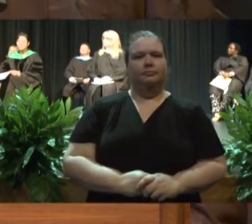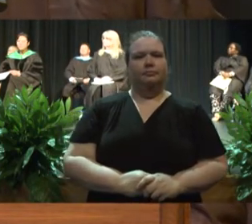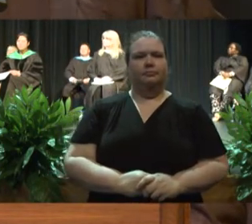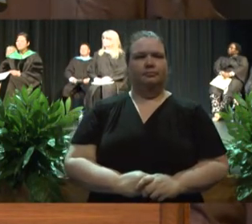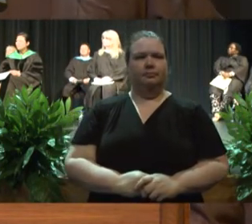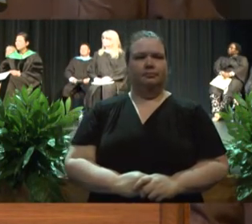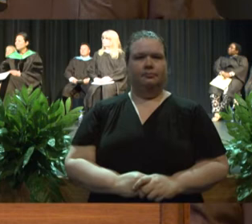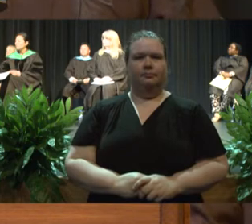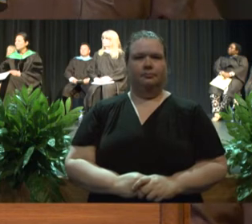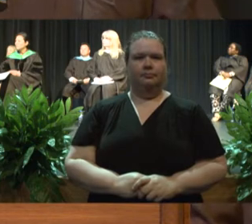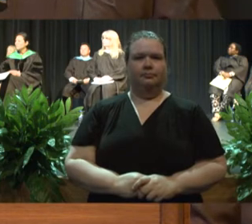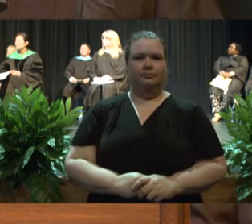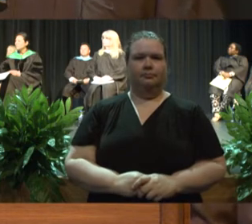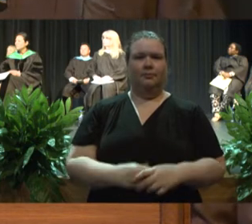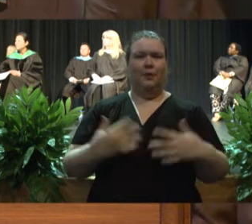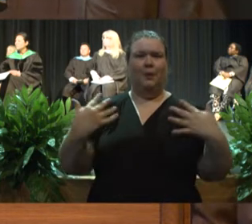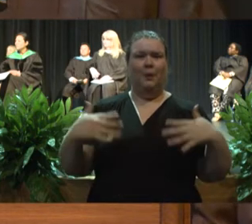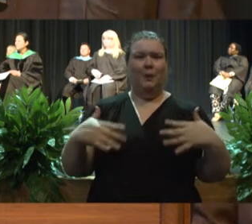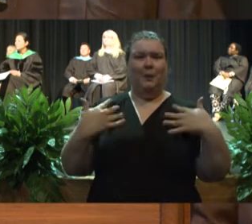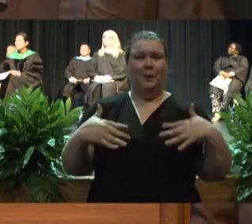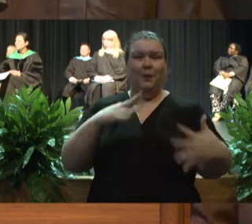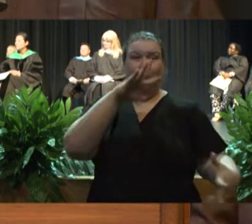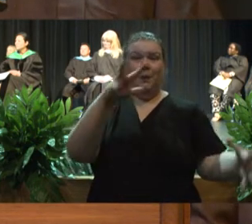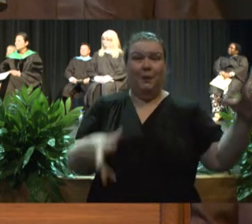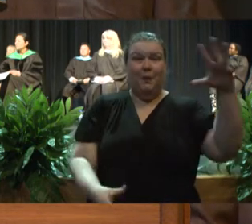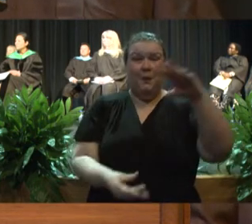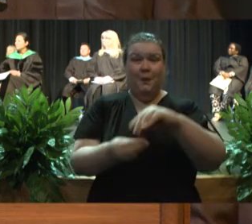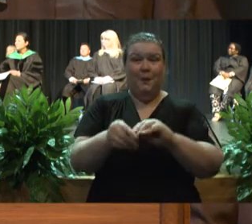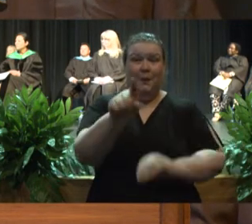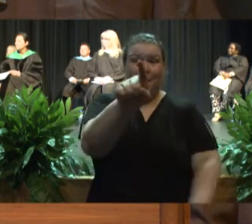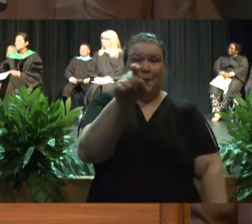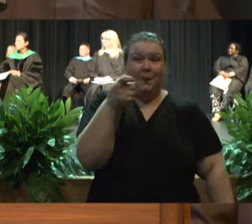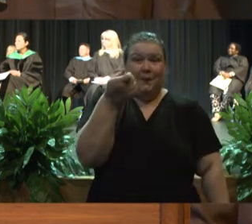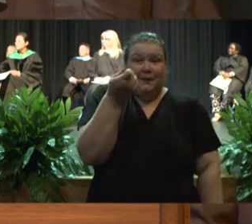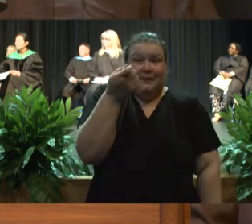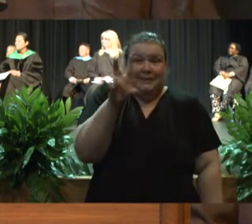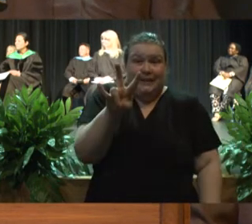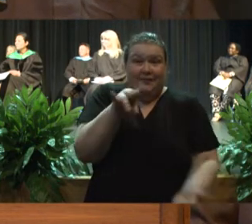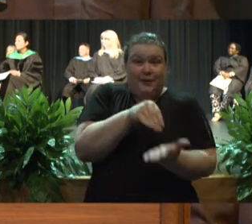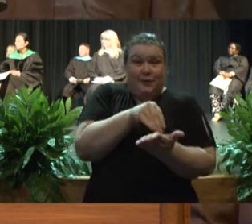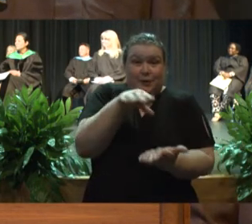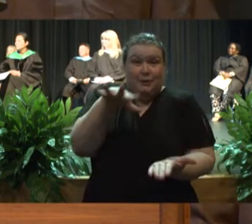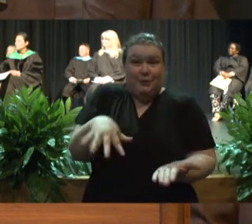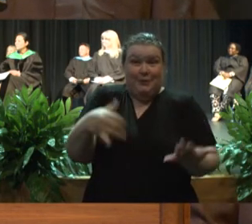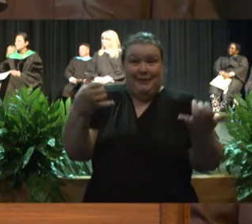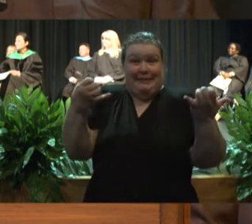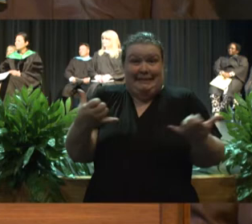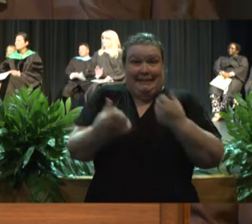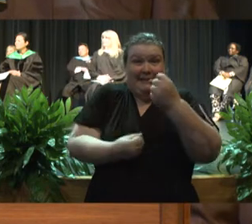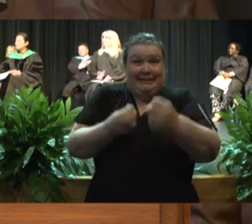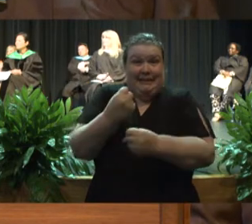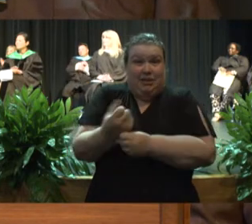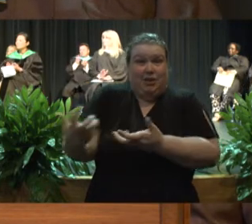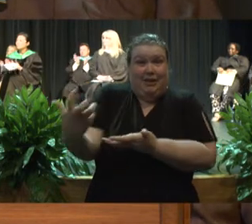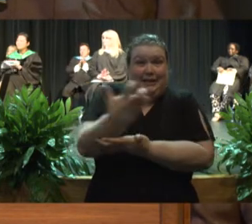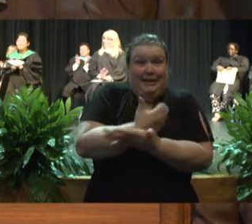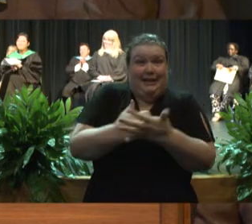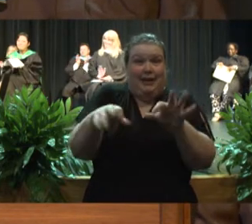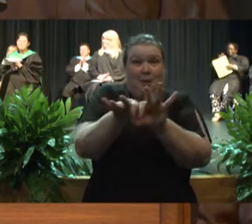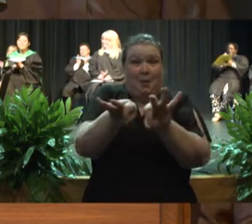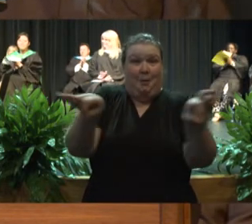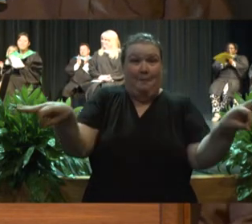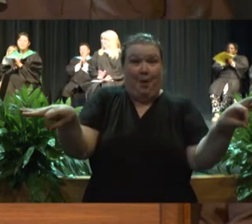We have a phenomenal 117 students that earned their high school diploma this year.